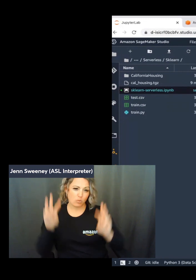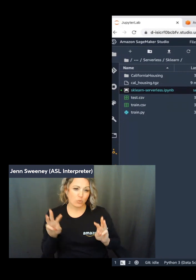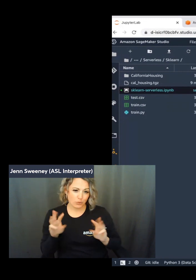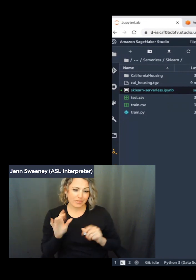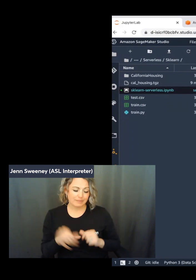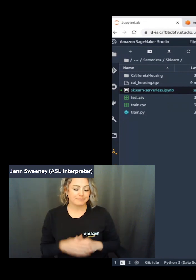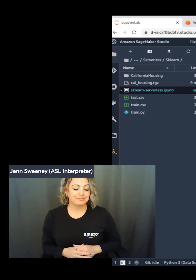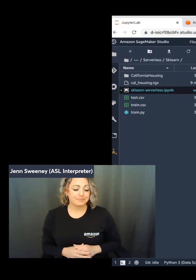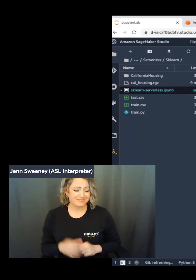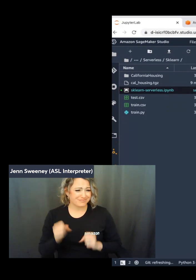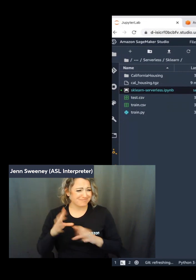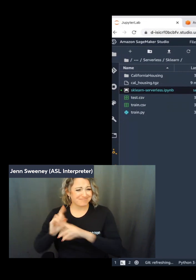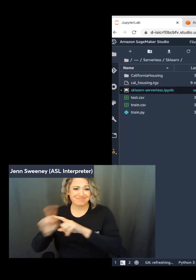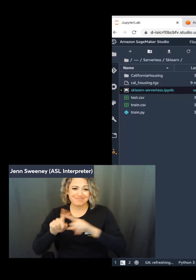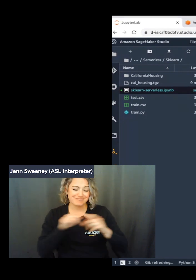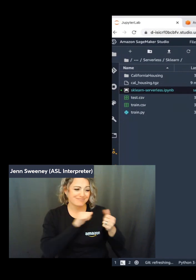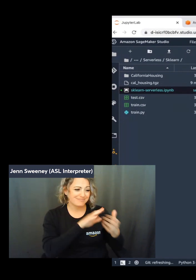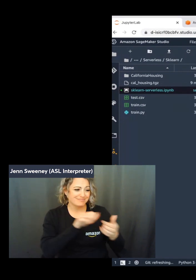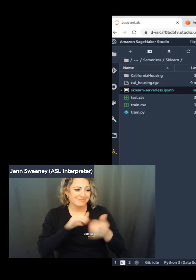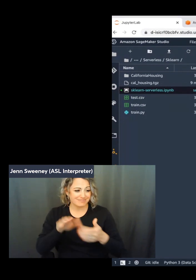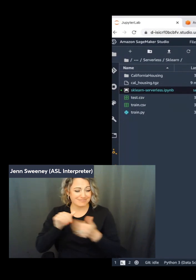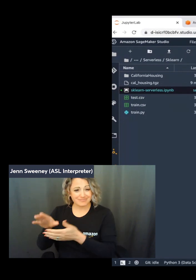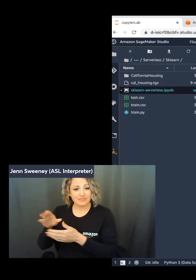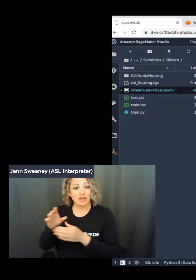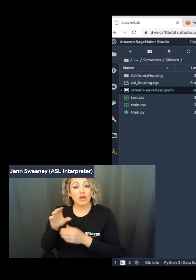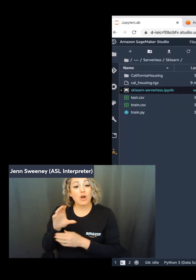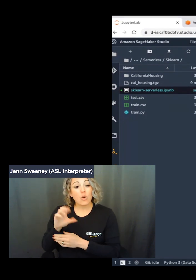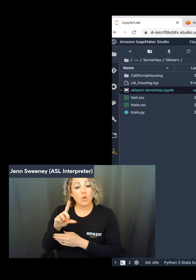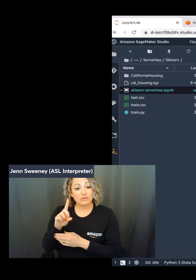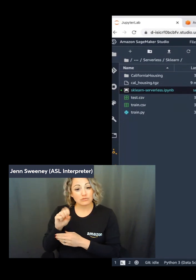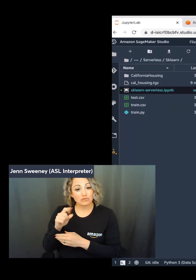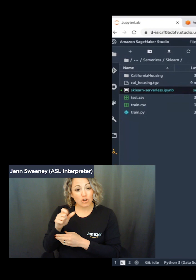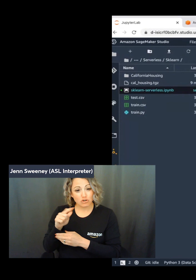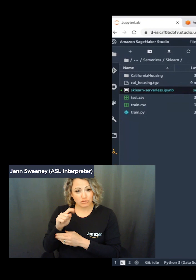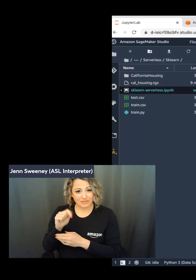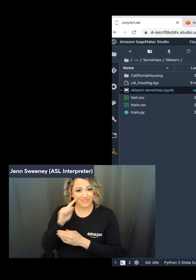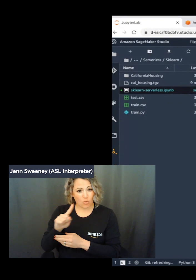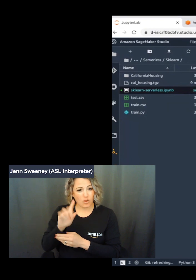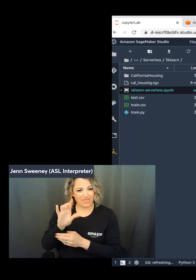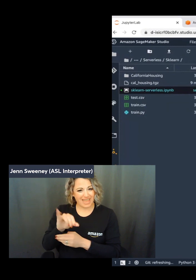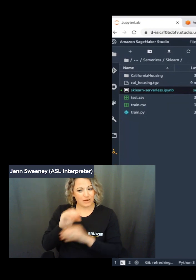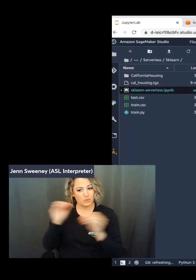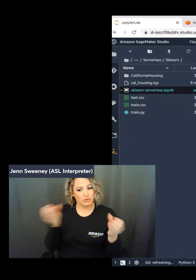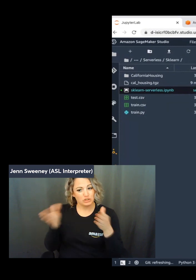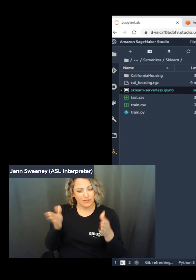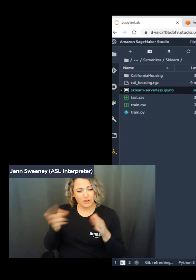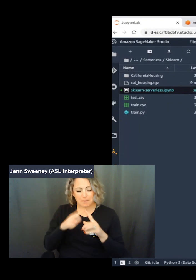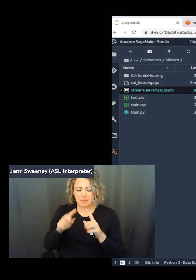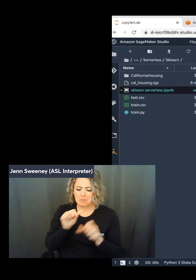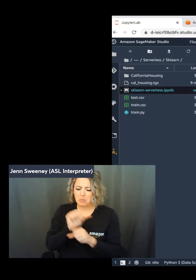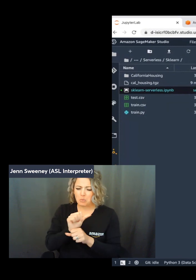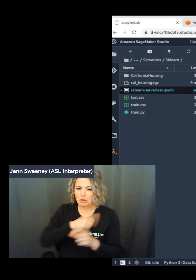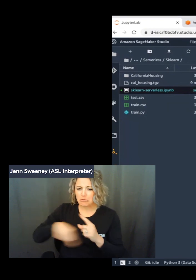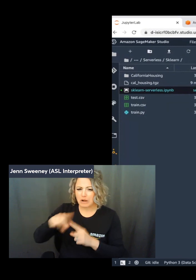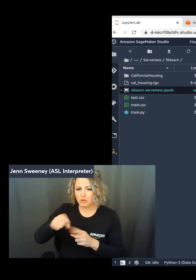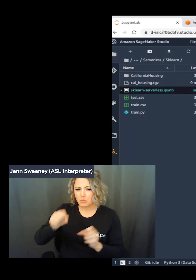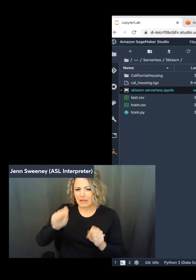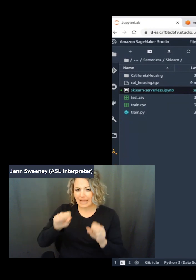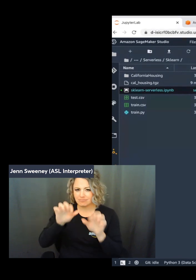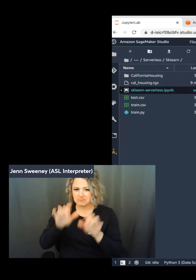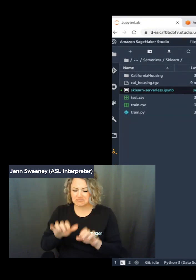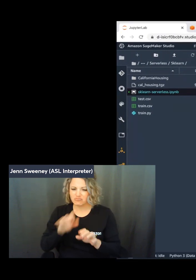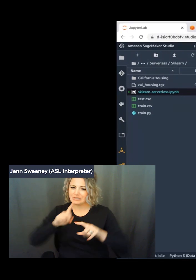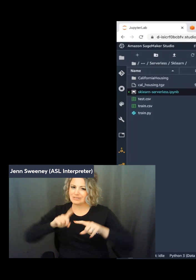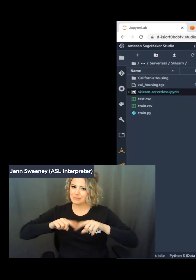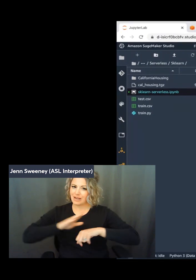there's a number of routes you can take. Cold start is a thing with all serverless solutions, but once again, there's always like a workaround that you could kind of think of there, depending